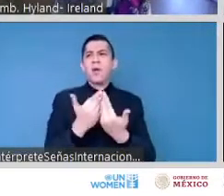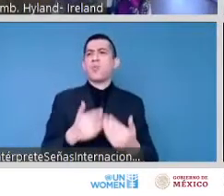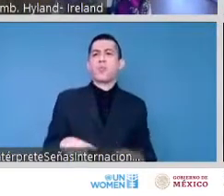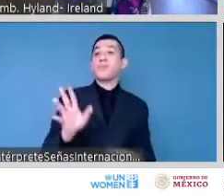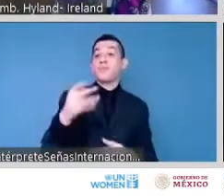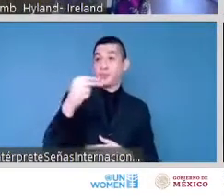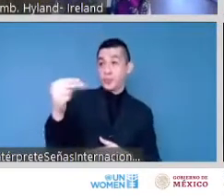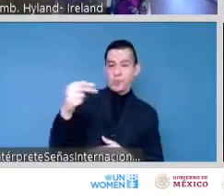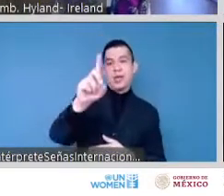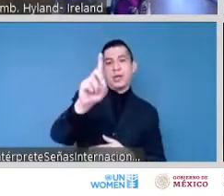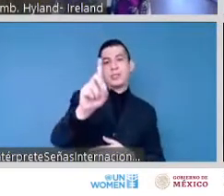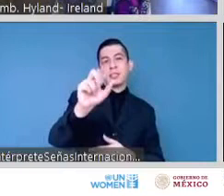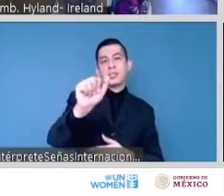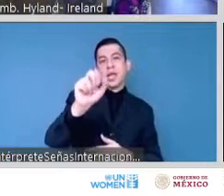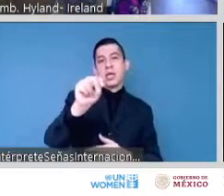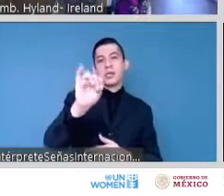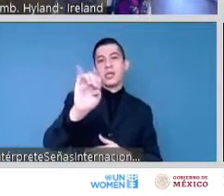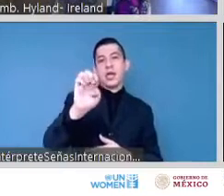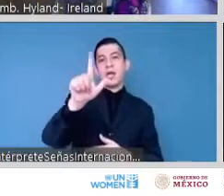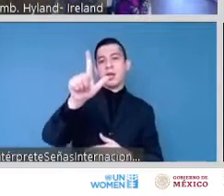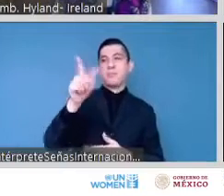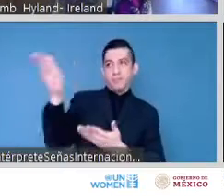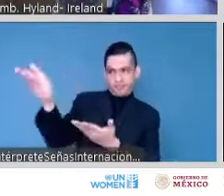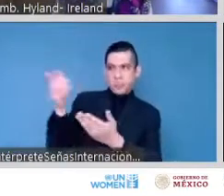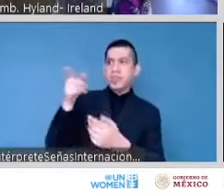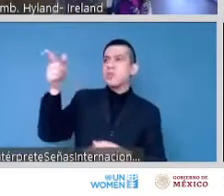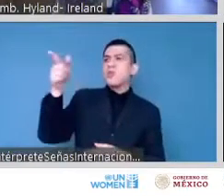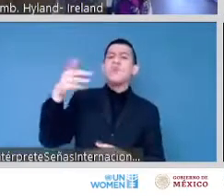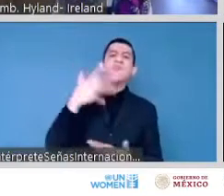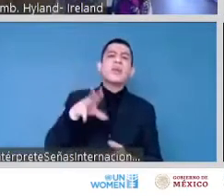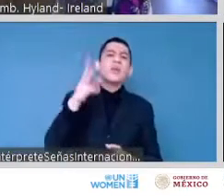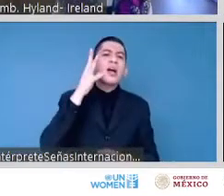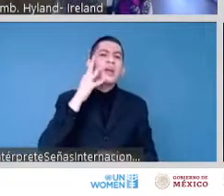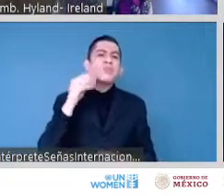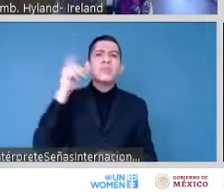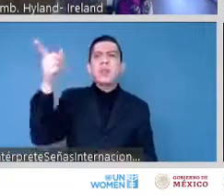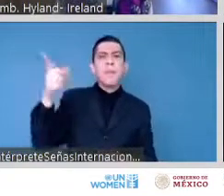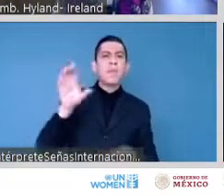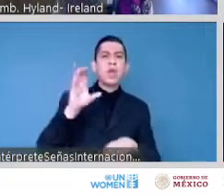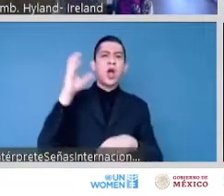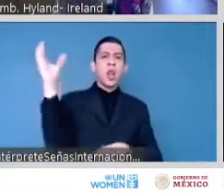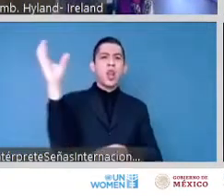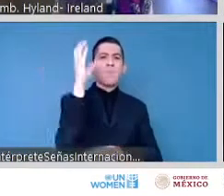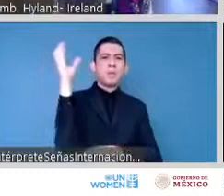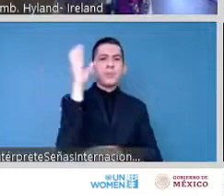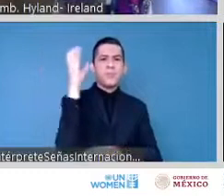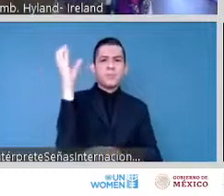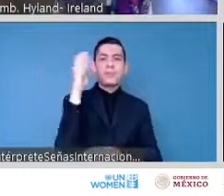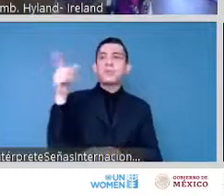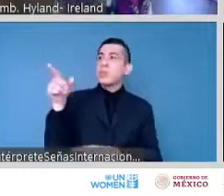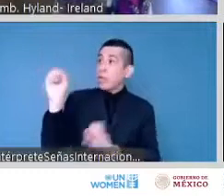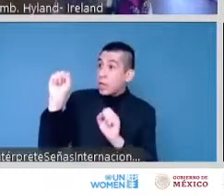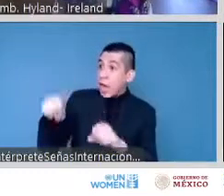in Colombia, what were the very challenges, the specific challenges in implementing the women, peace and security and